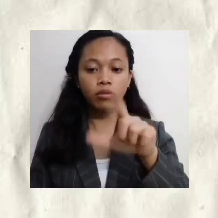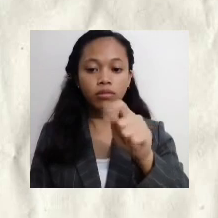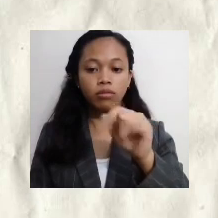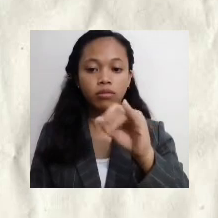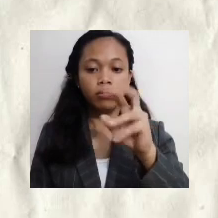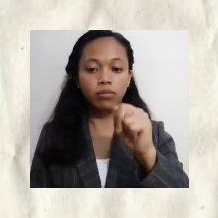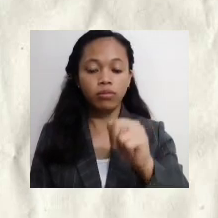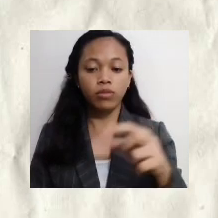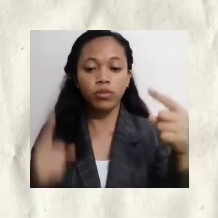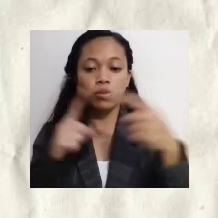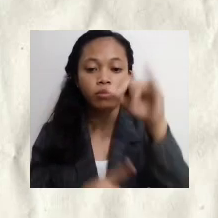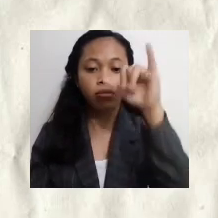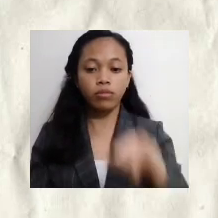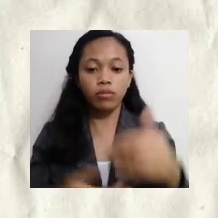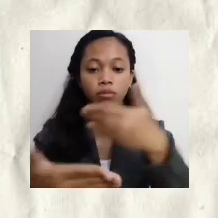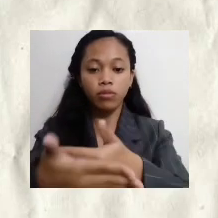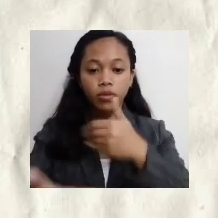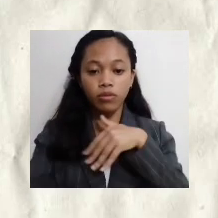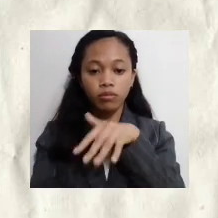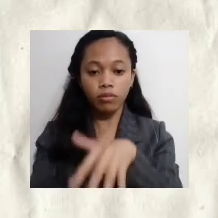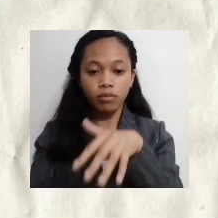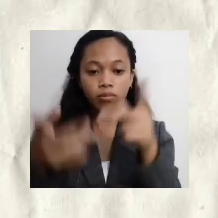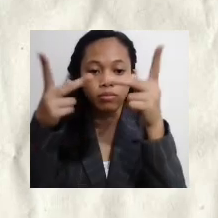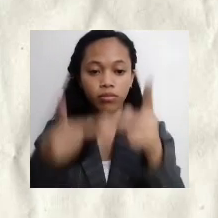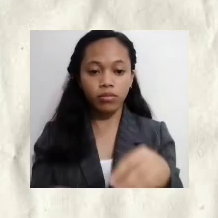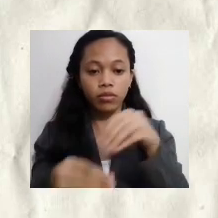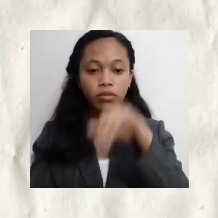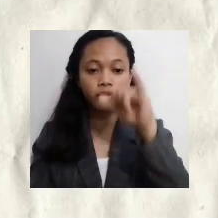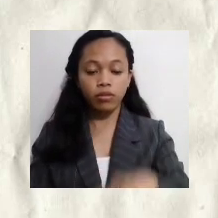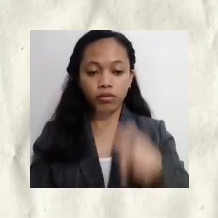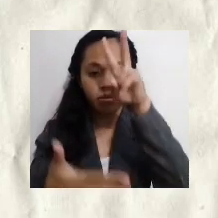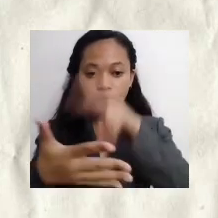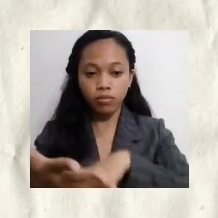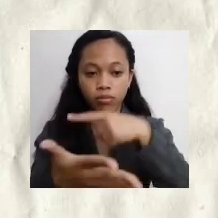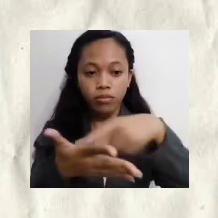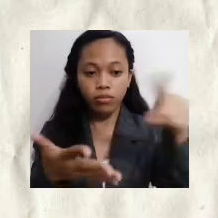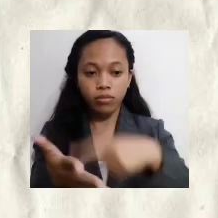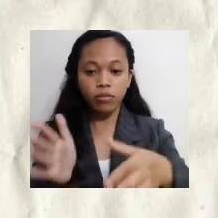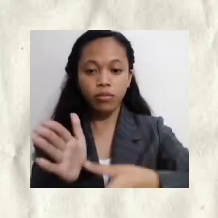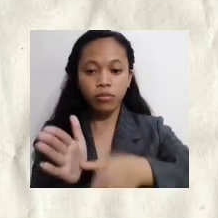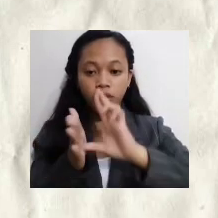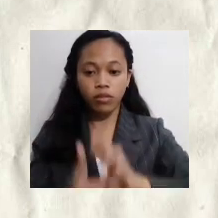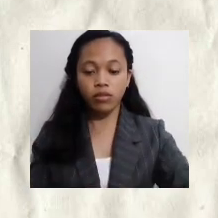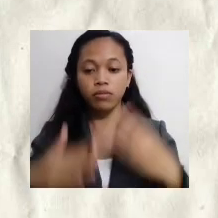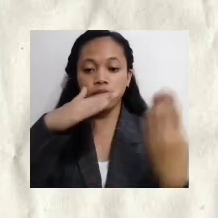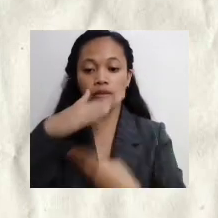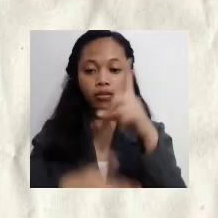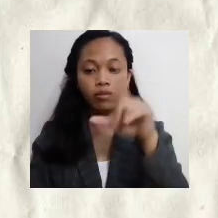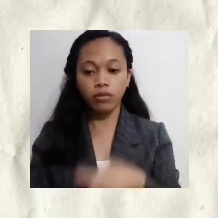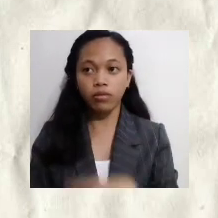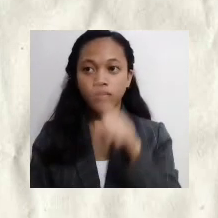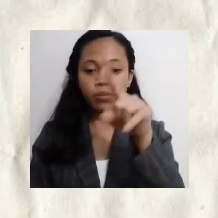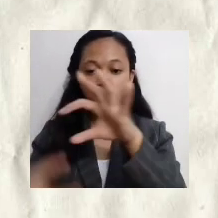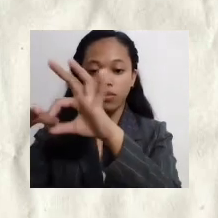what you was already known to what you found out about your subject of the investigation or what will be the